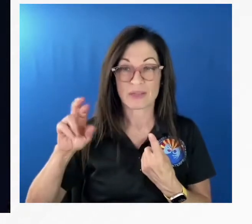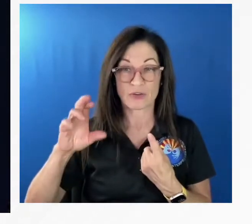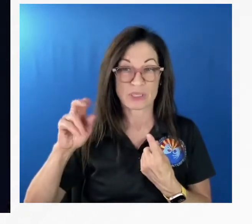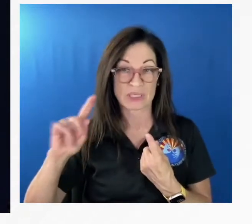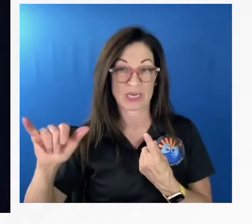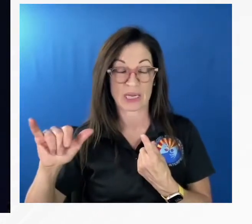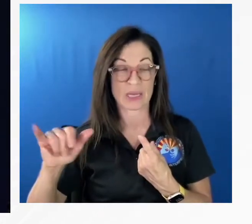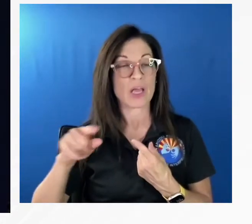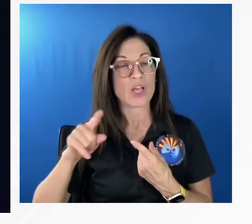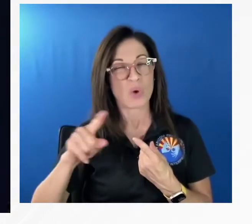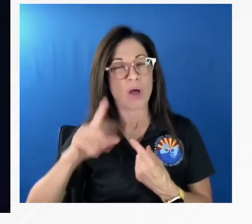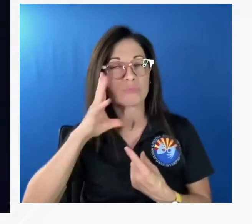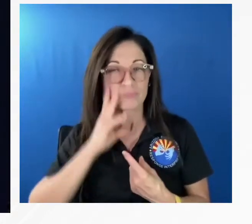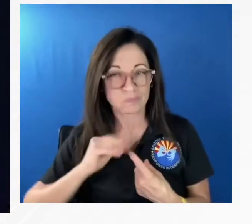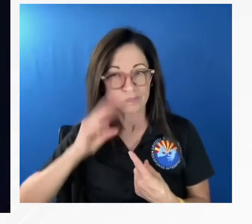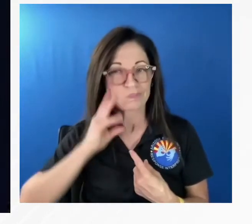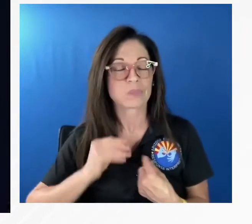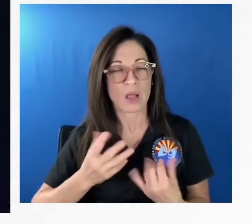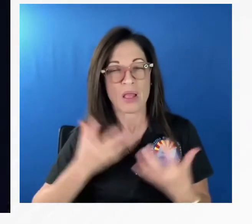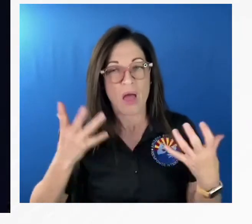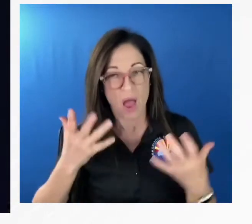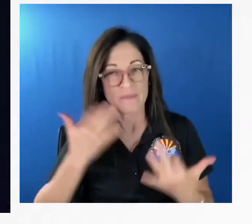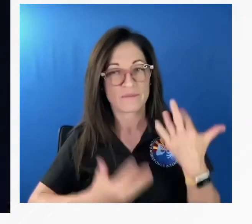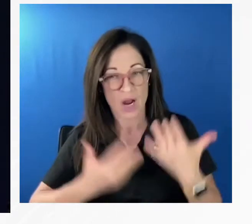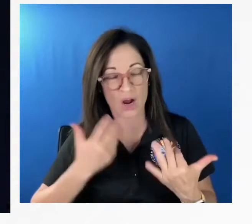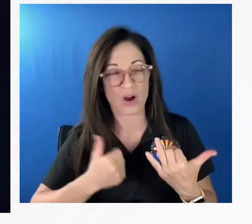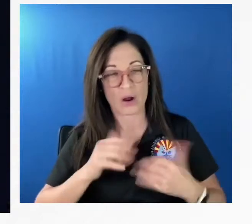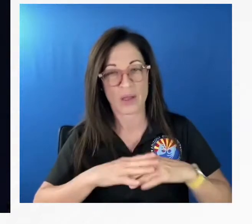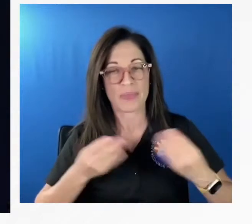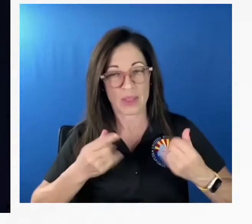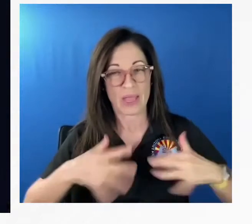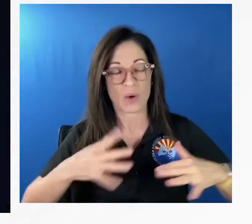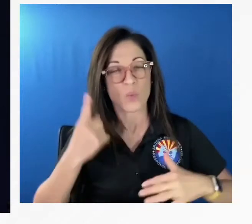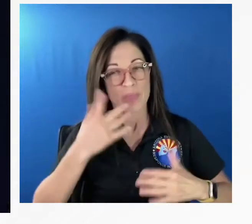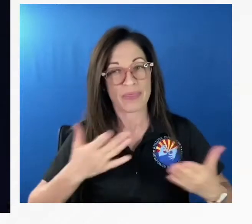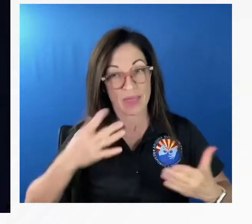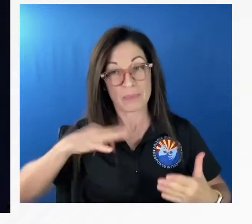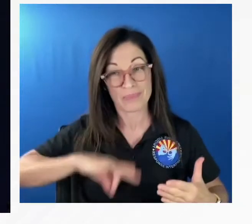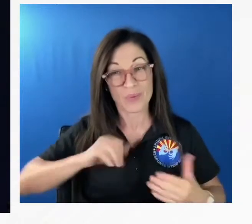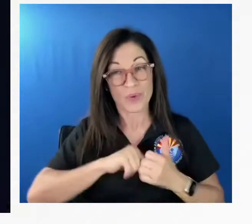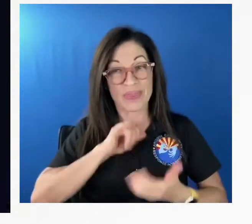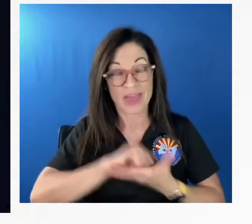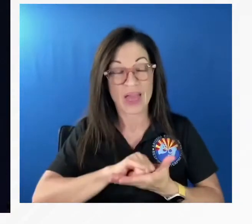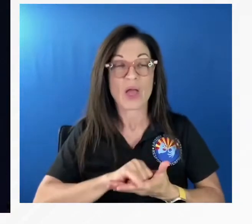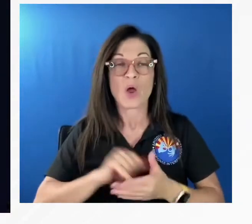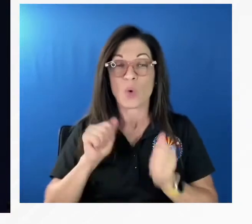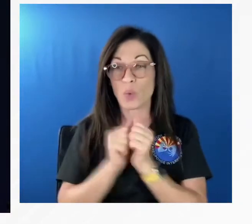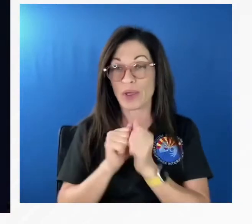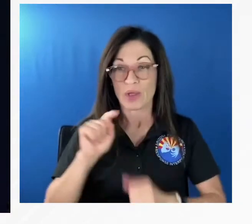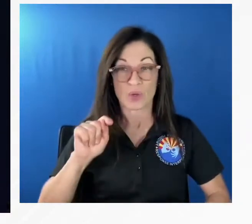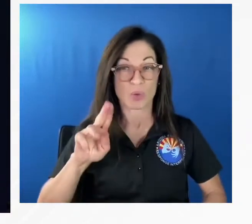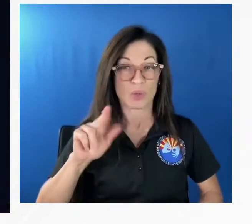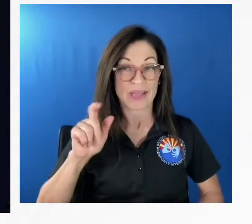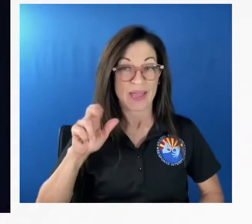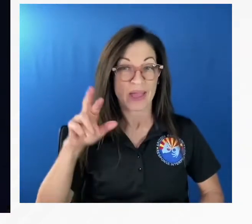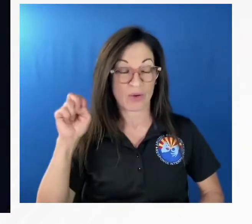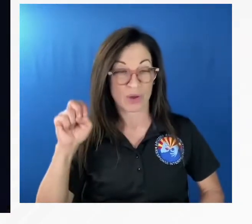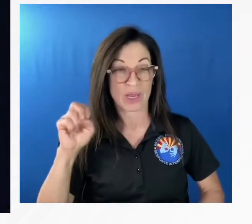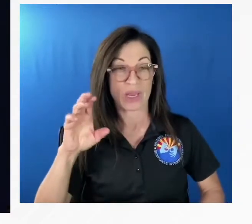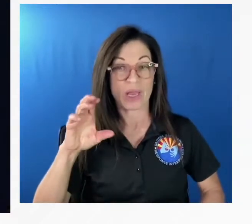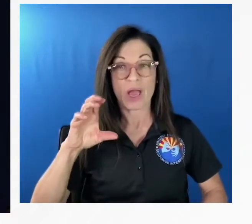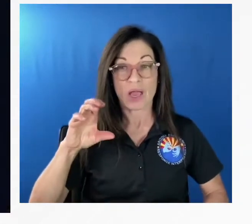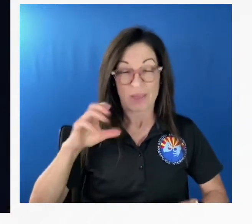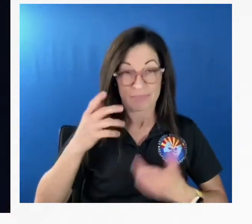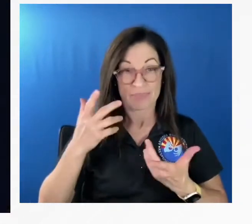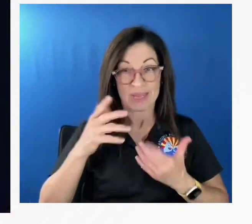community. So one of the things that's beneficial about that is that with Tulare County is that during that KMP complex is all those structure defense